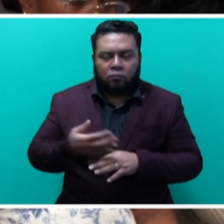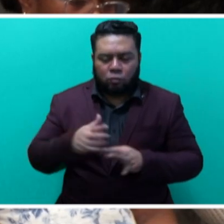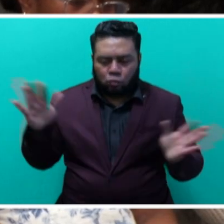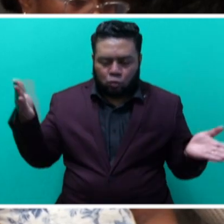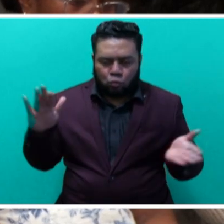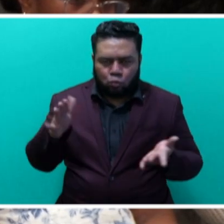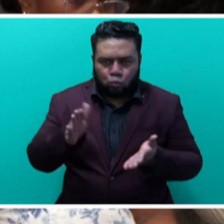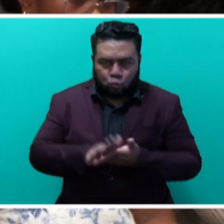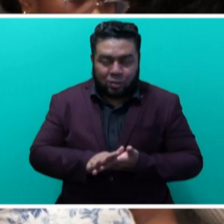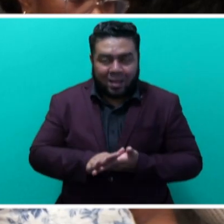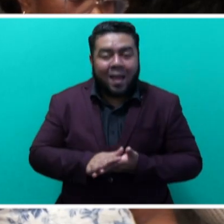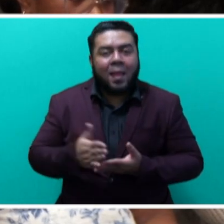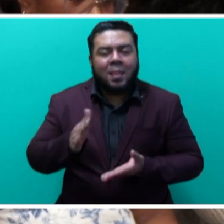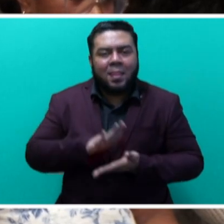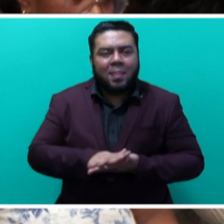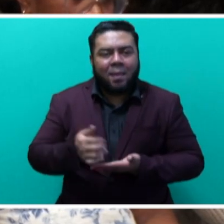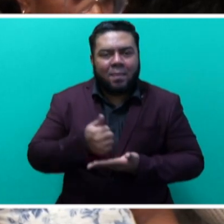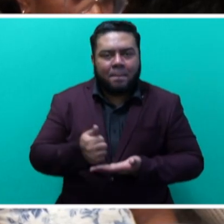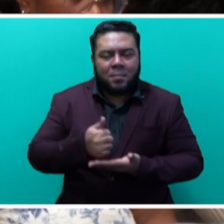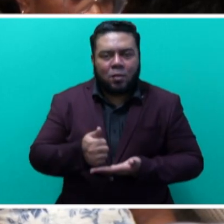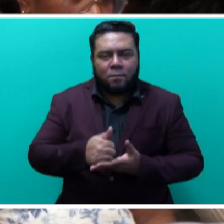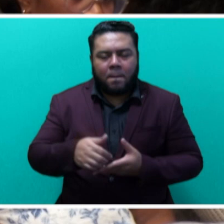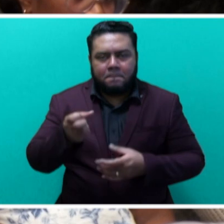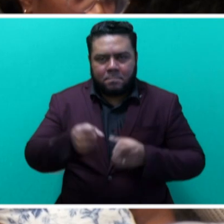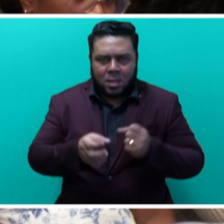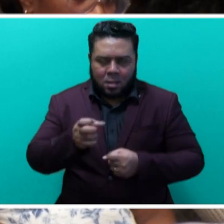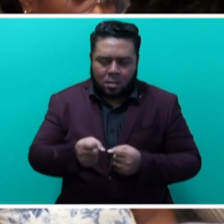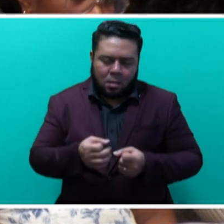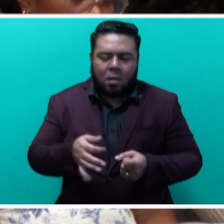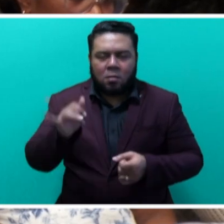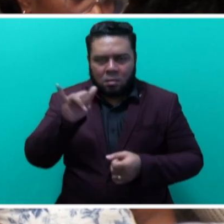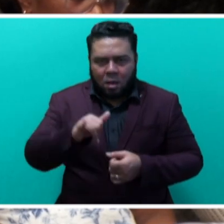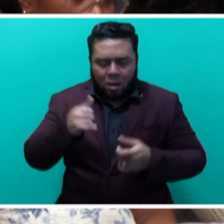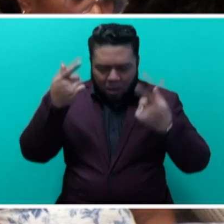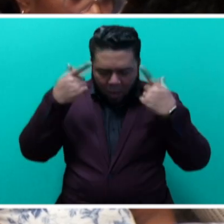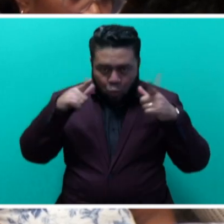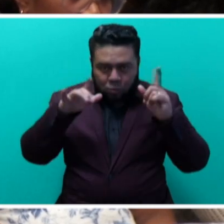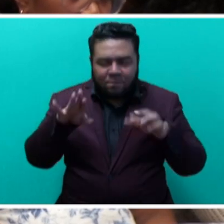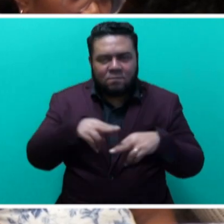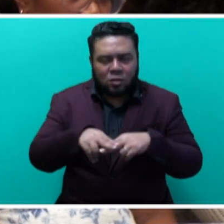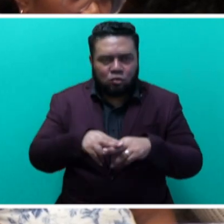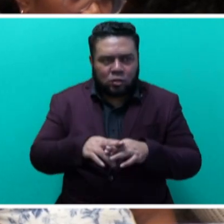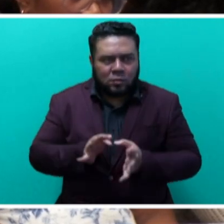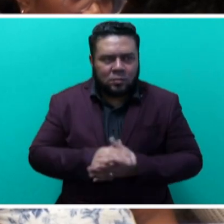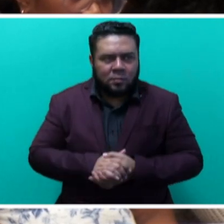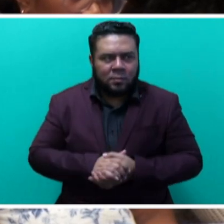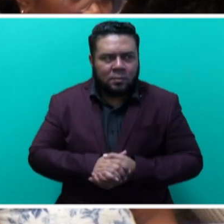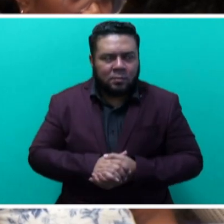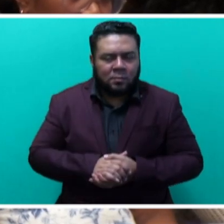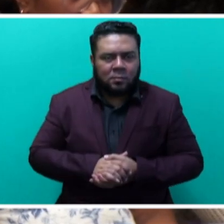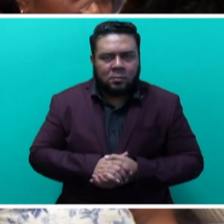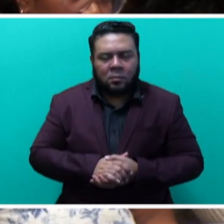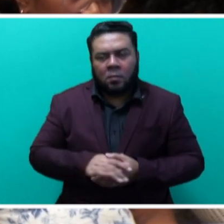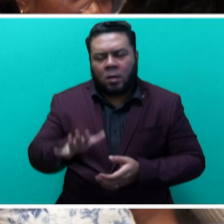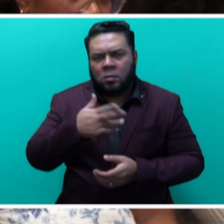the numbers of dairy cows in Fiji. Mr. Speaker, sir, the annual milk requirement in Fiji is